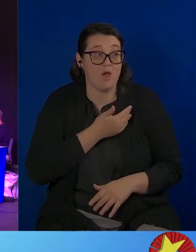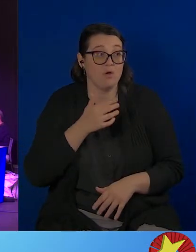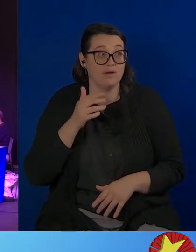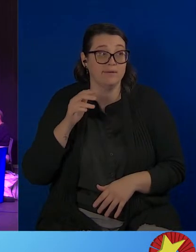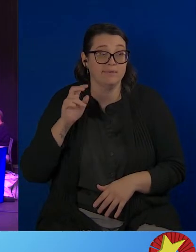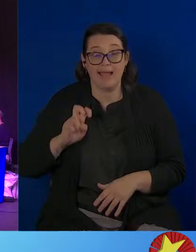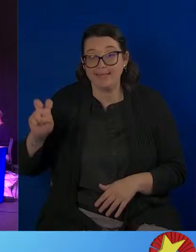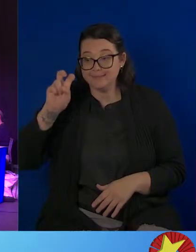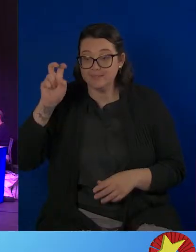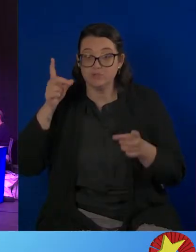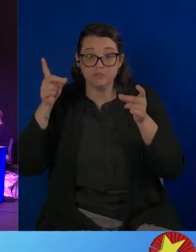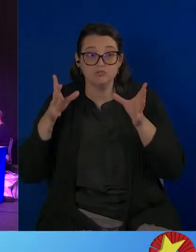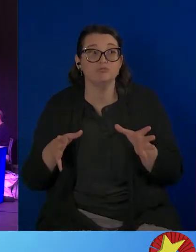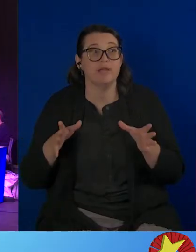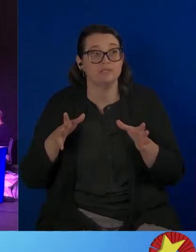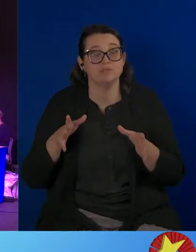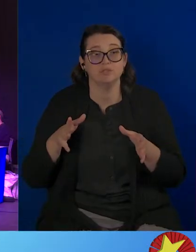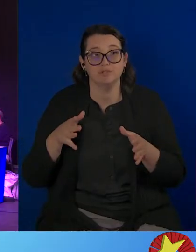respond?